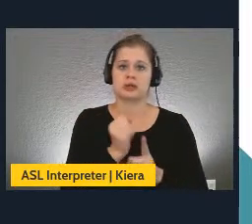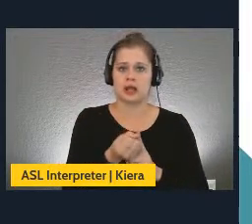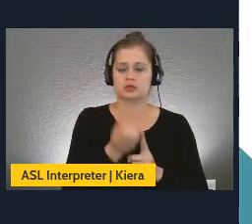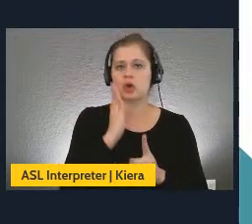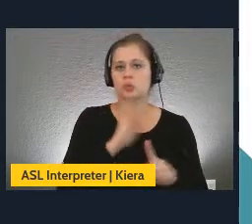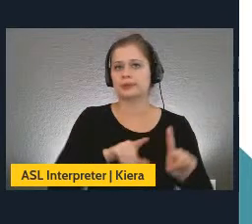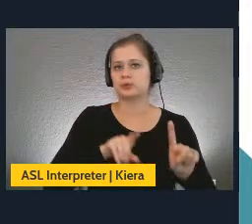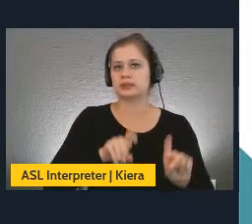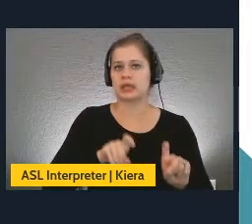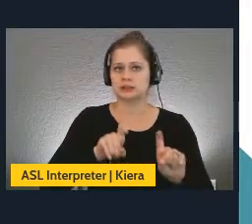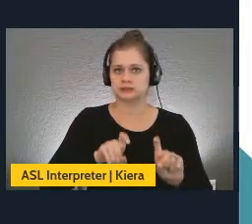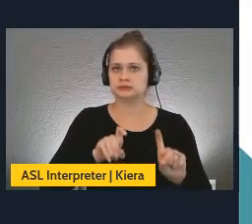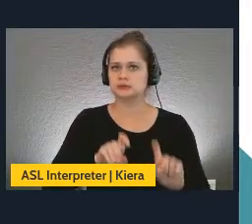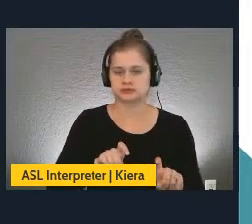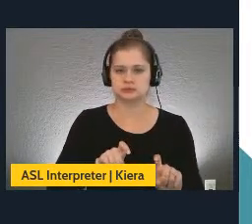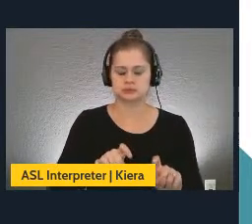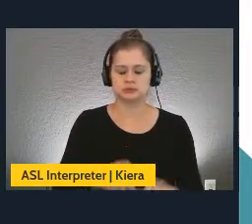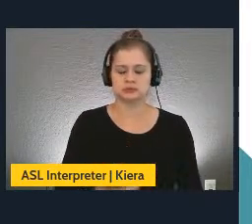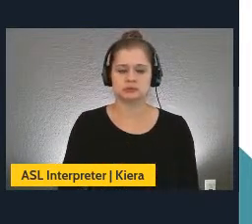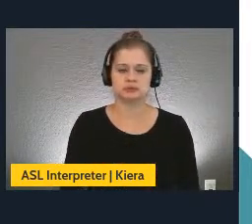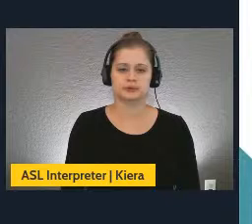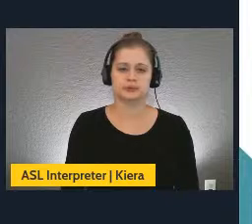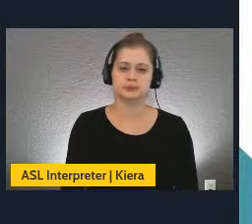tests. So